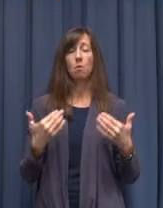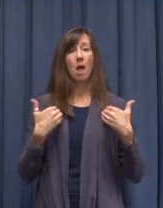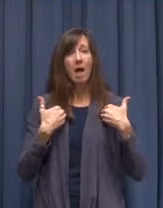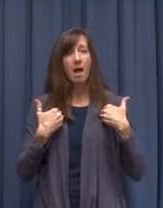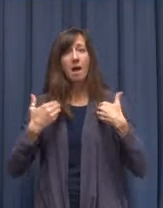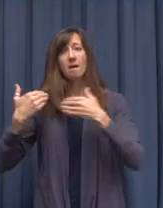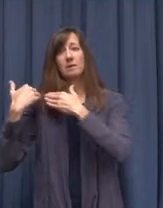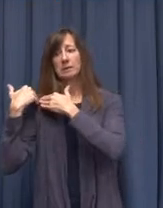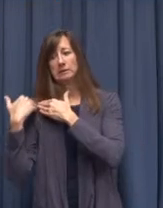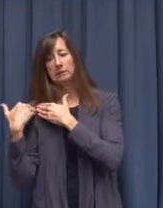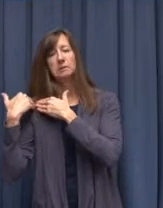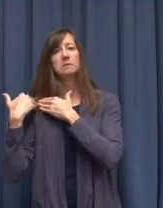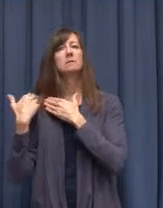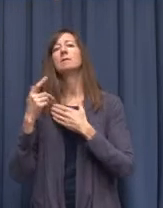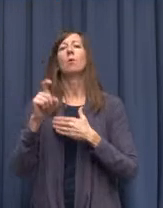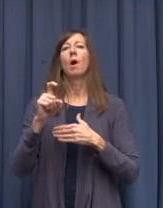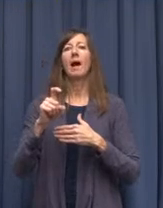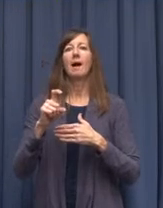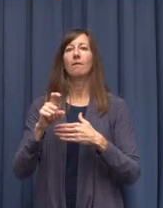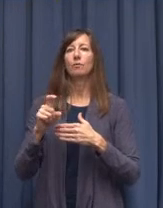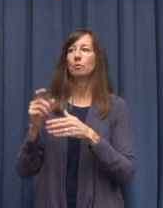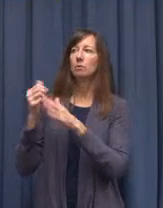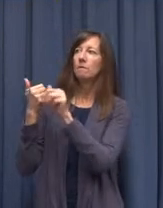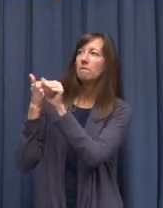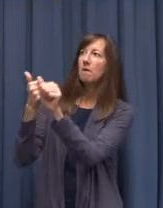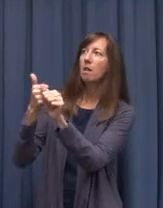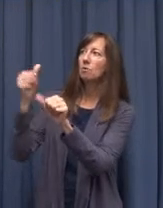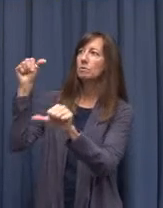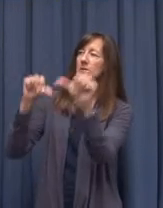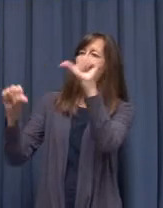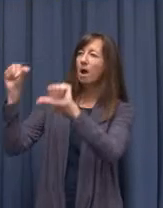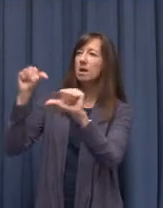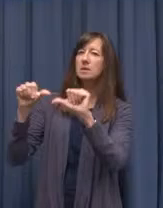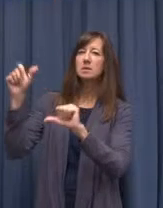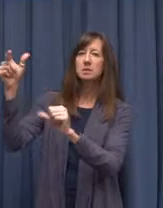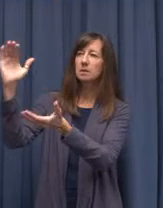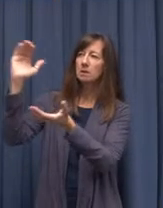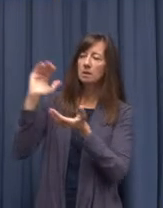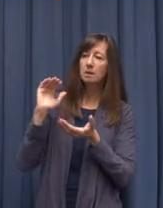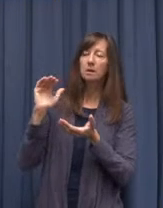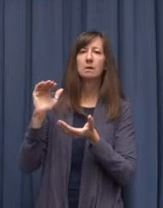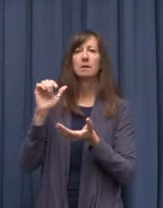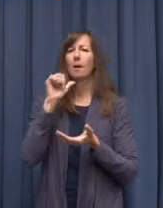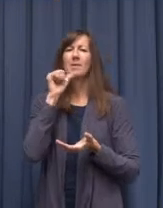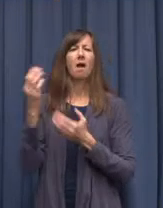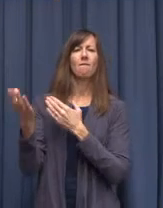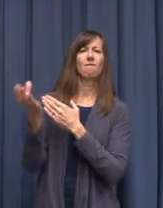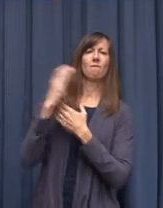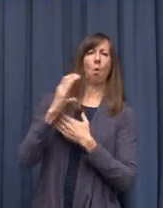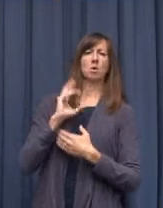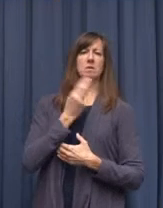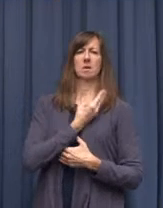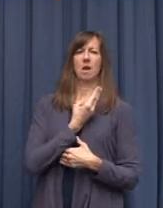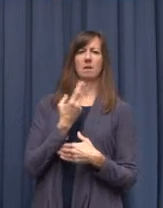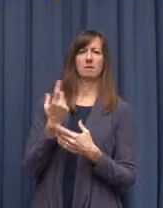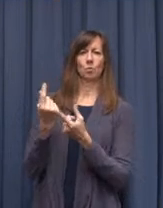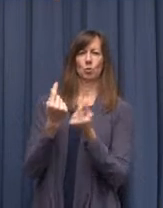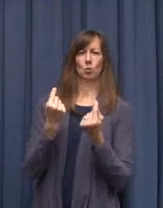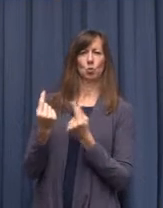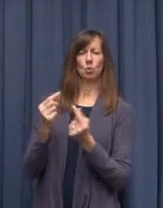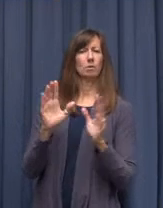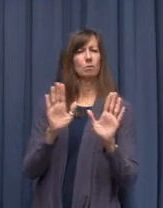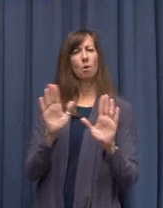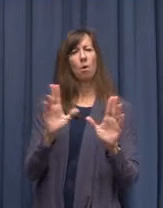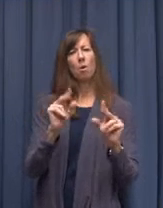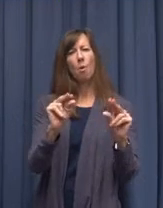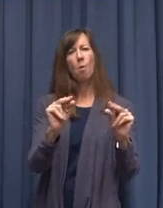these precautions, which are based in science. Not that they're being forced on us, but that we are choosing to think about each other and to